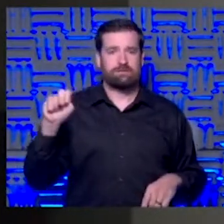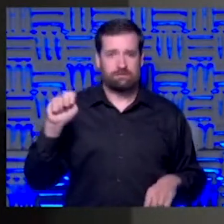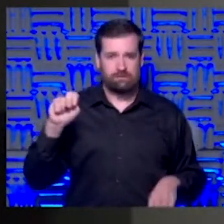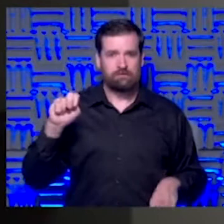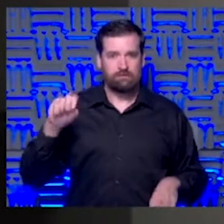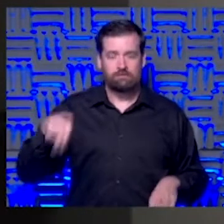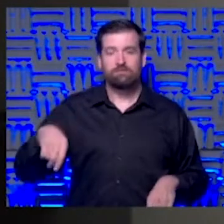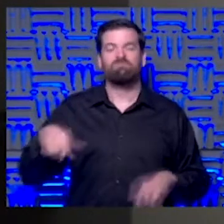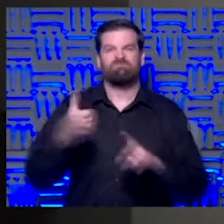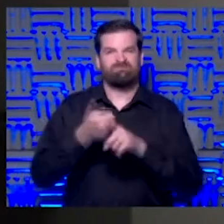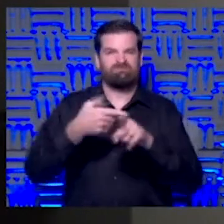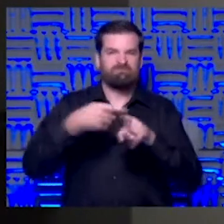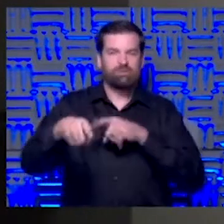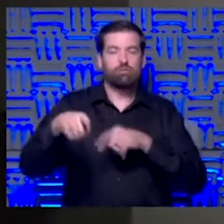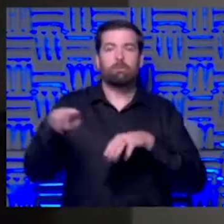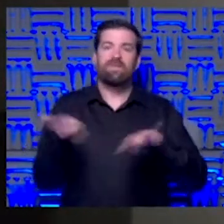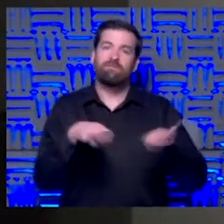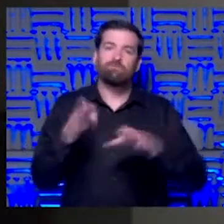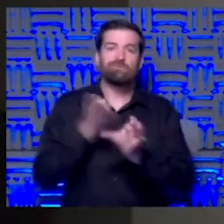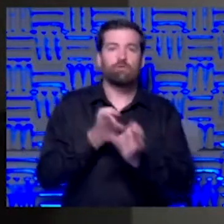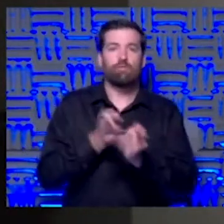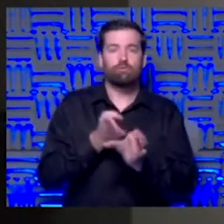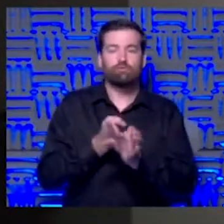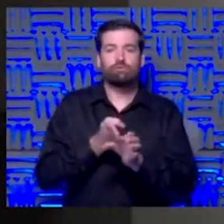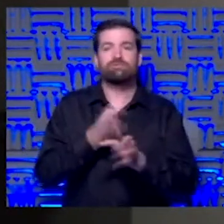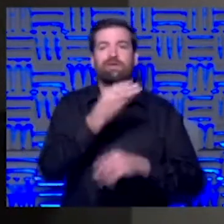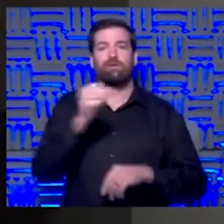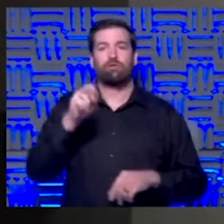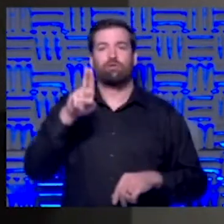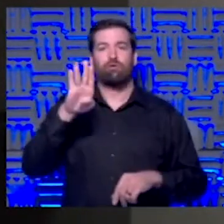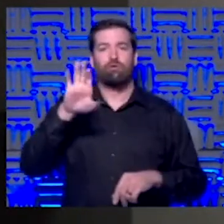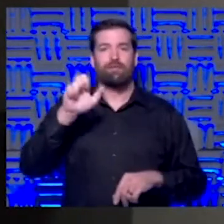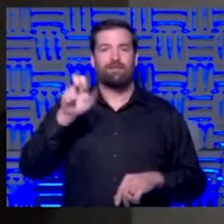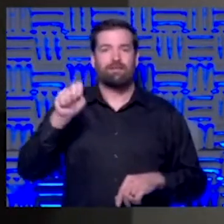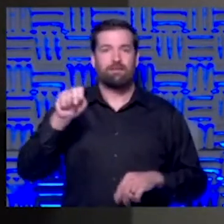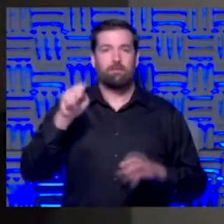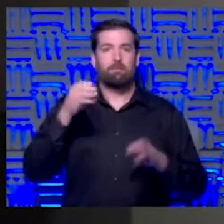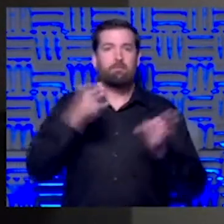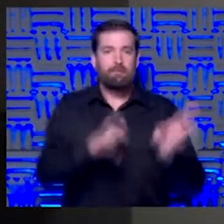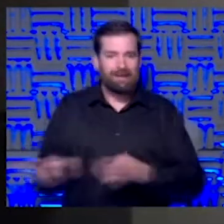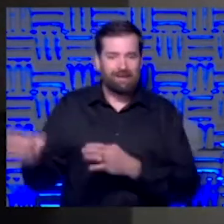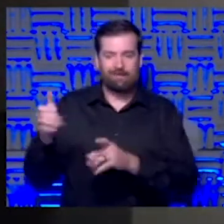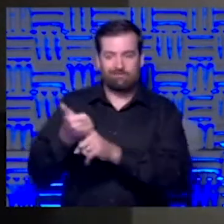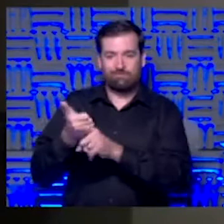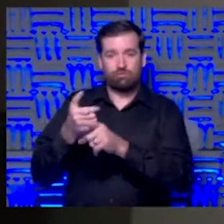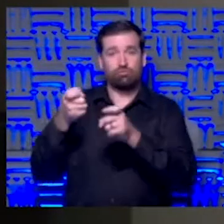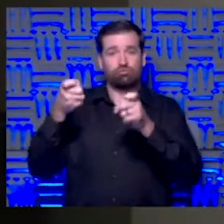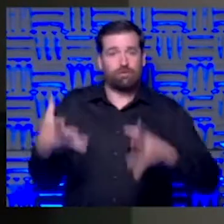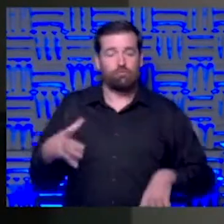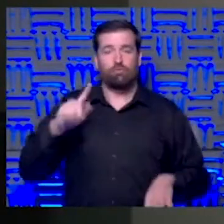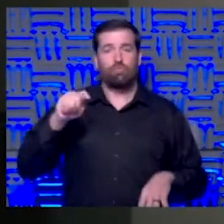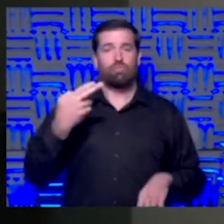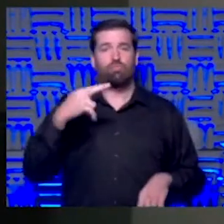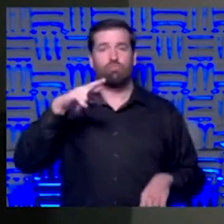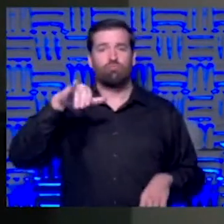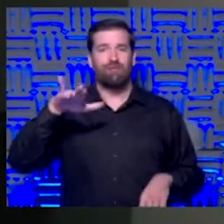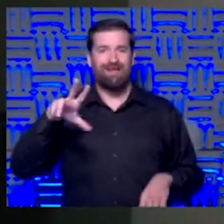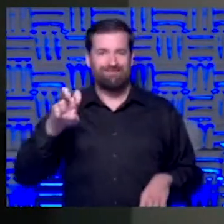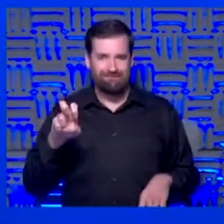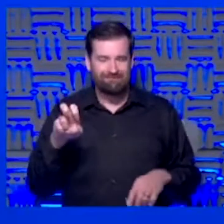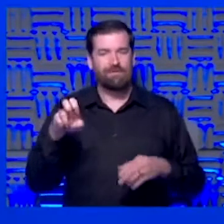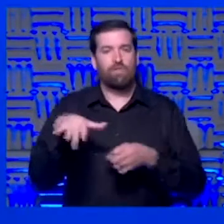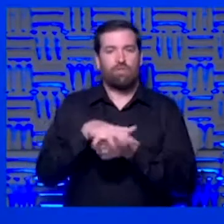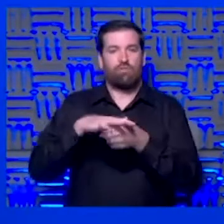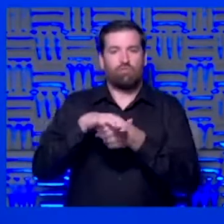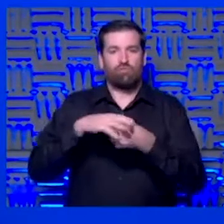She specializes in behavioral psychology and urban planning. And she is the director of Thrive, which is a local youth violence initiative. So